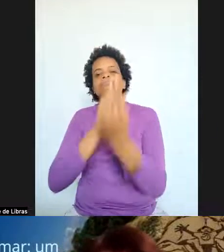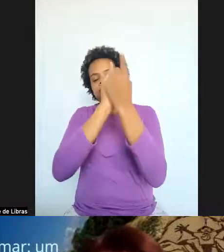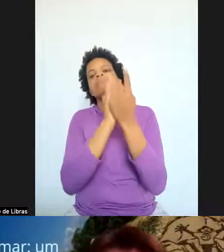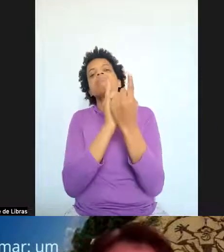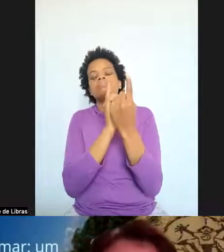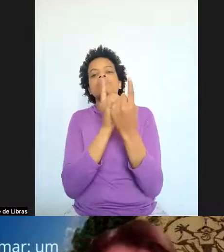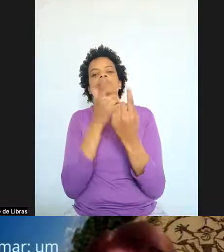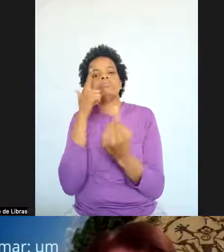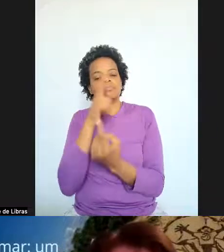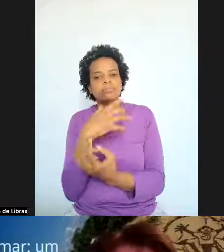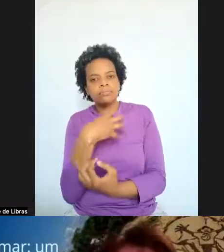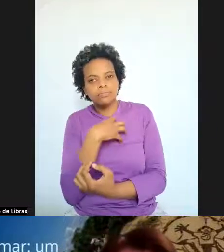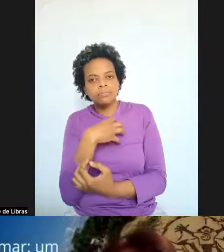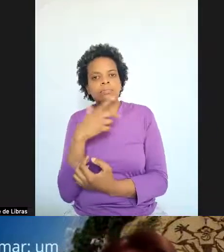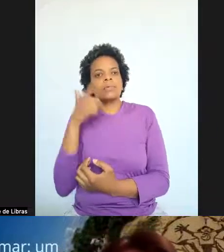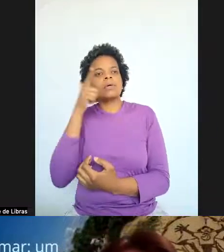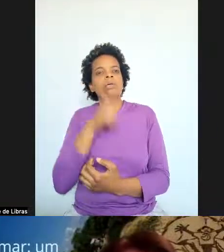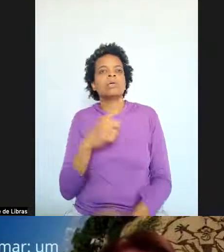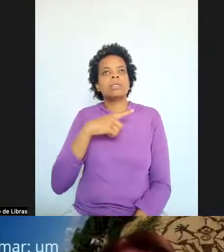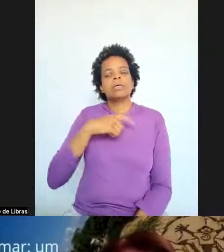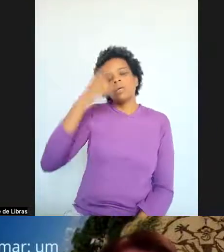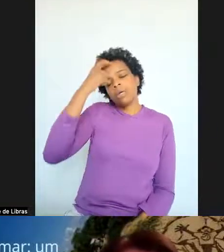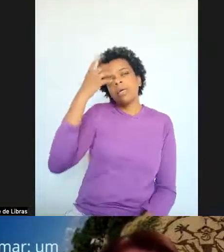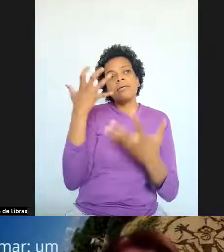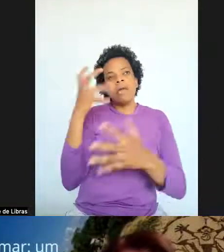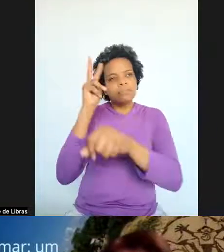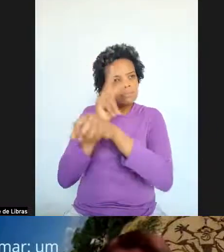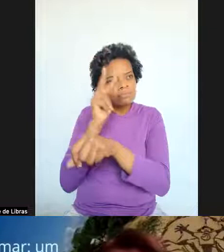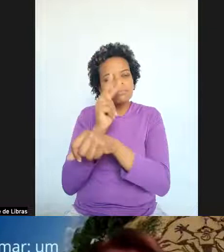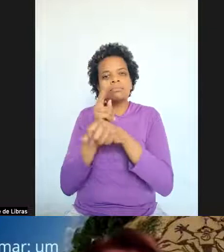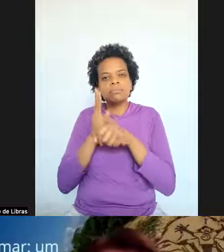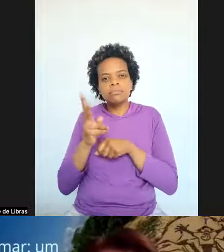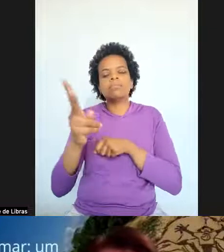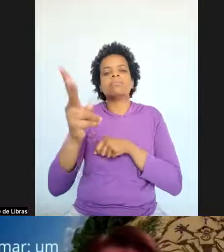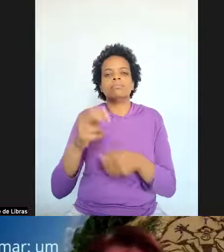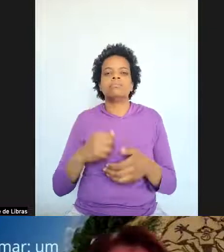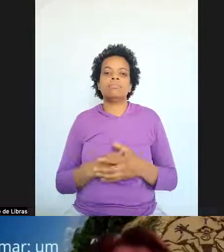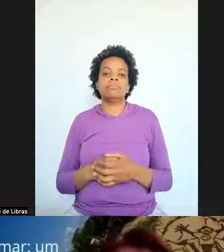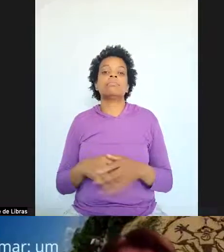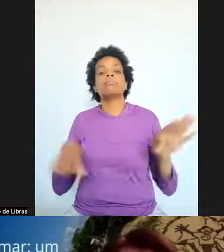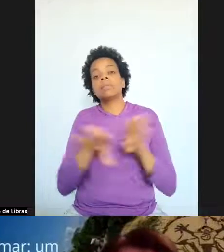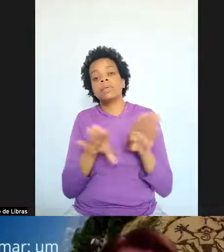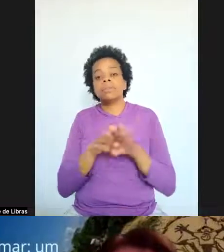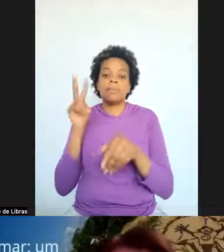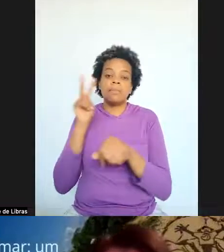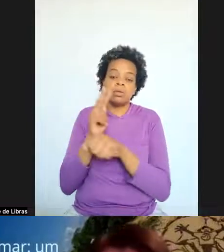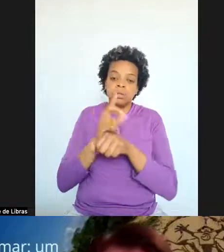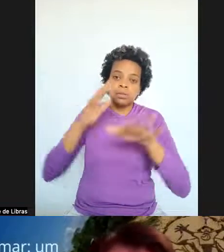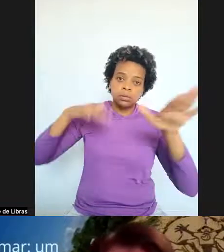Therefore, identifying with them and promoting the conservation of this